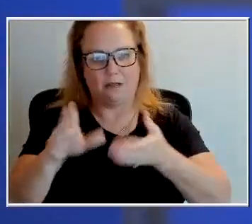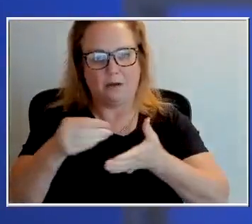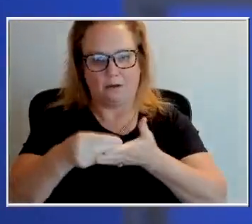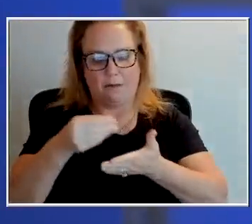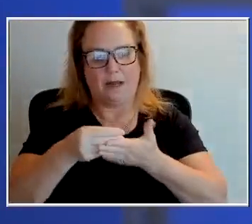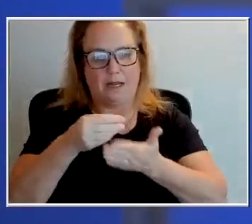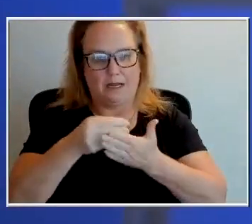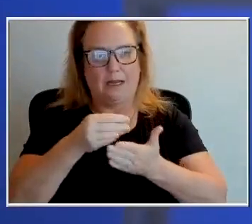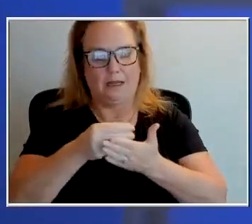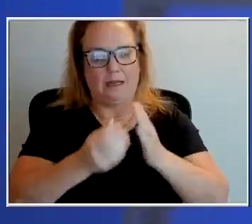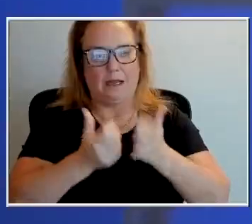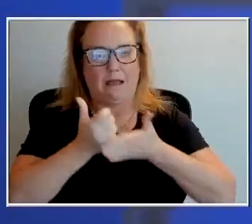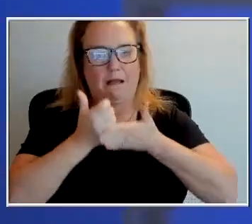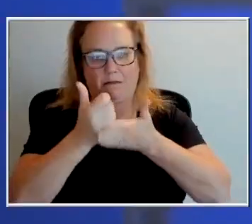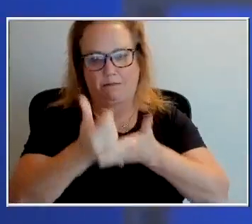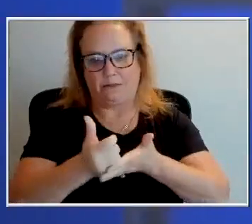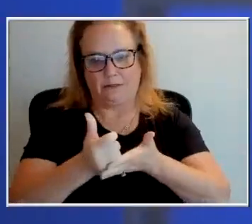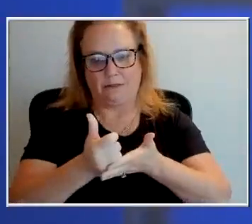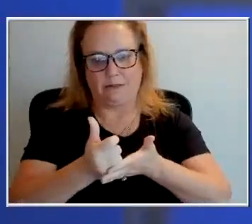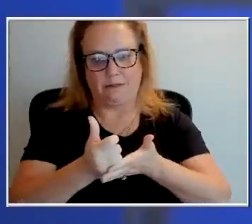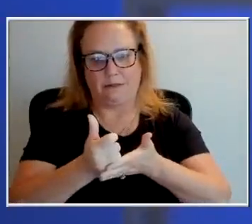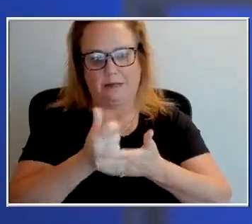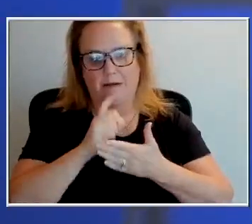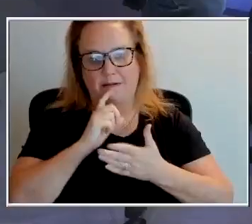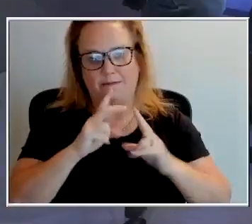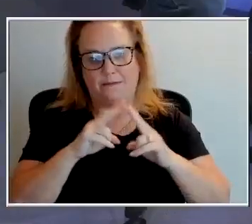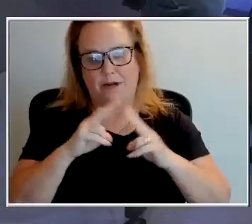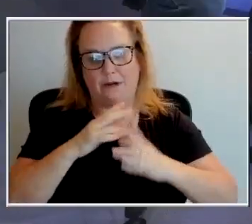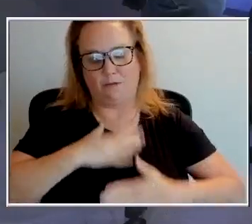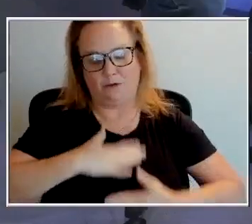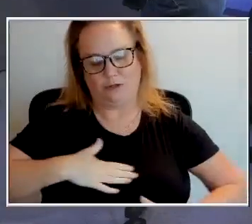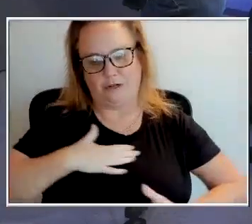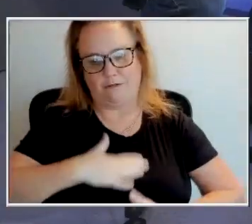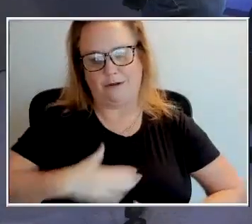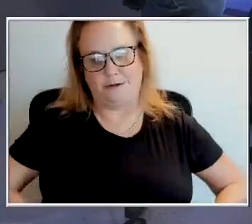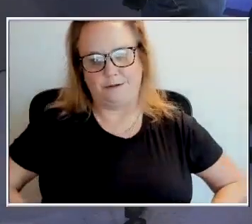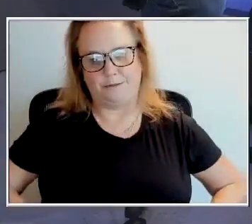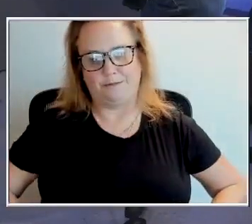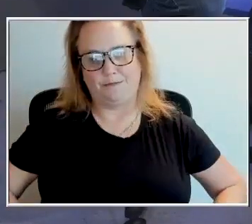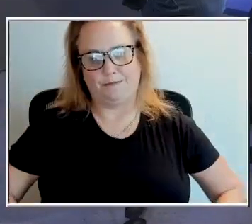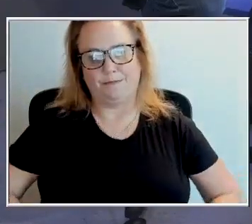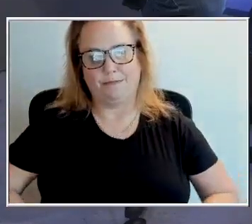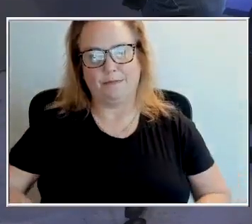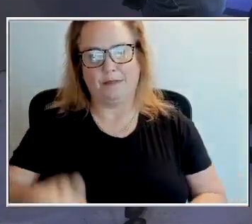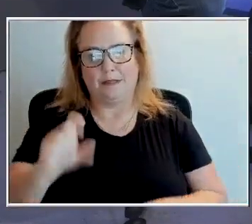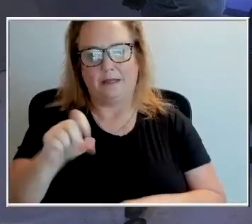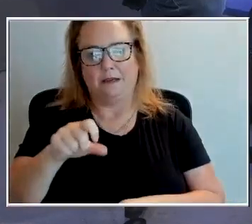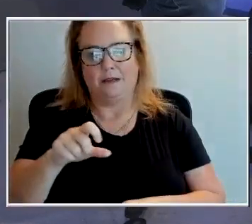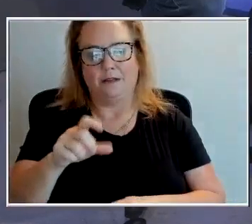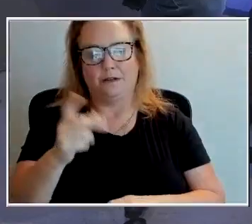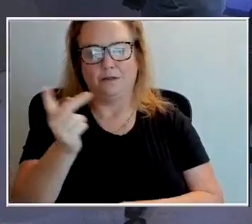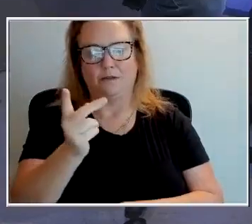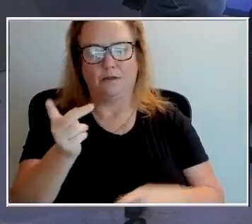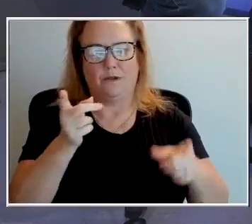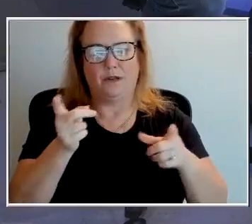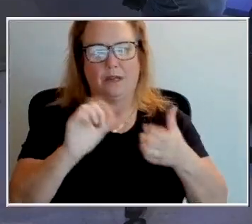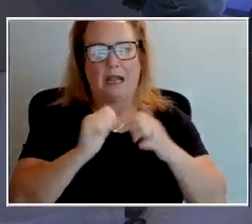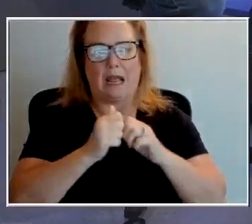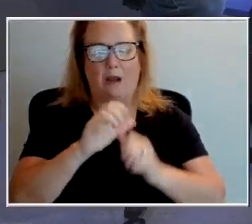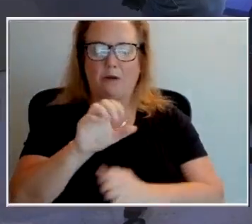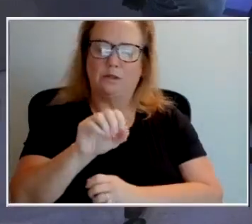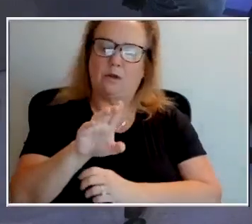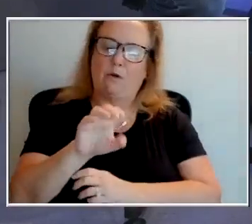work. And yeah, and I'm very appreciative. That's awesome. Okay, guys, so you're going to have to tell us, two of you, how does obesity